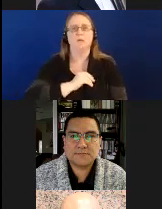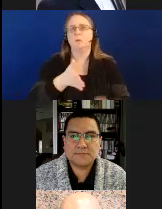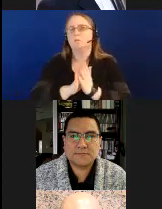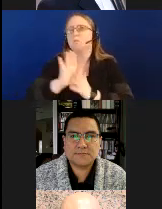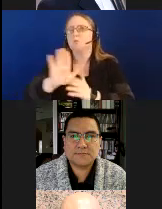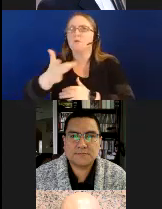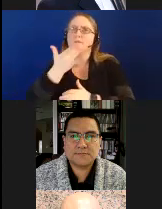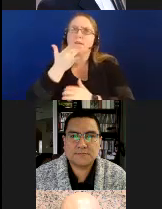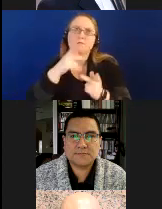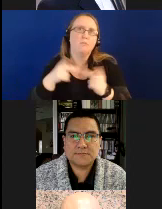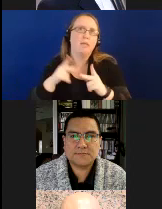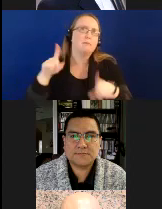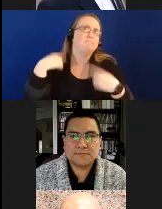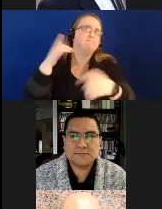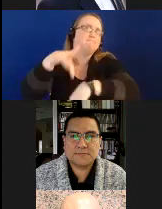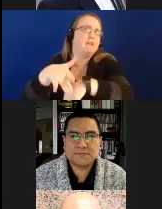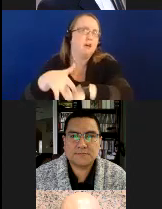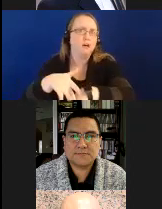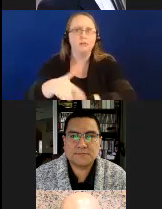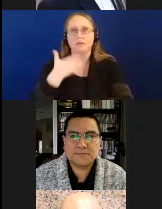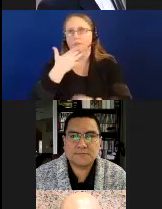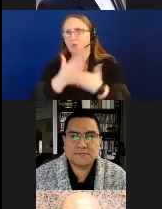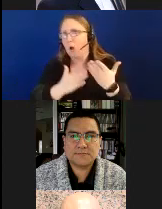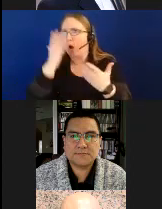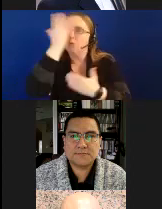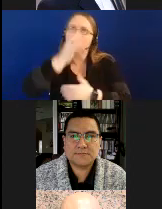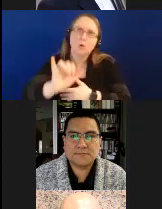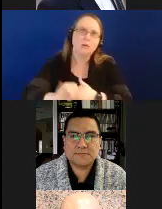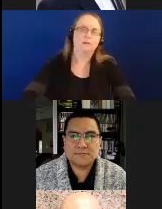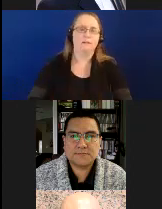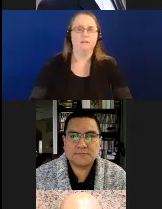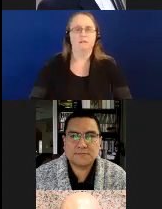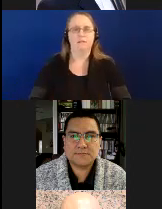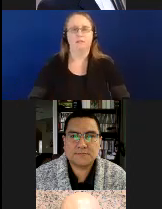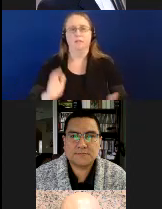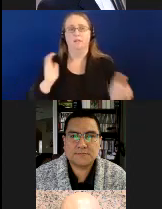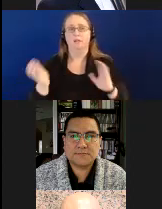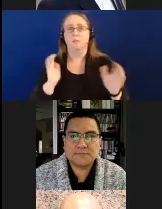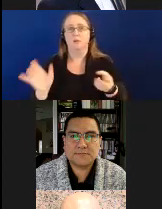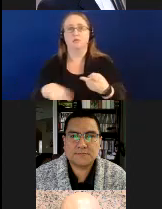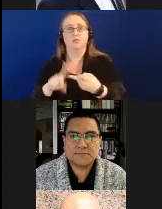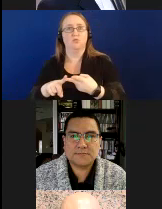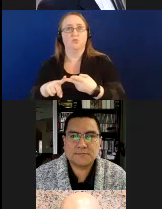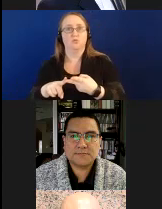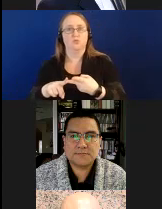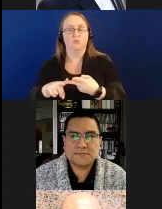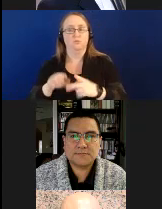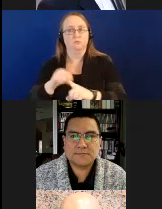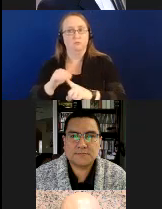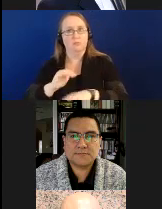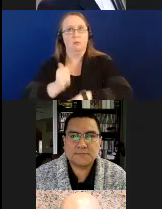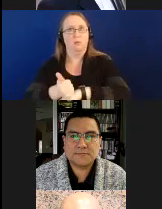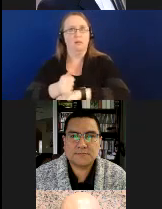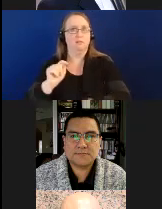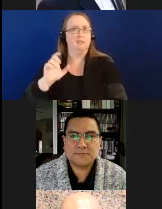favorite place you've been to? What was your favorite part? What did it look like? Versus a prompt that's based on text or something that